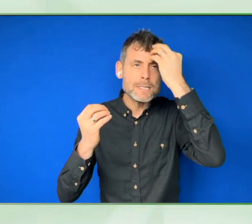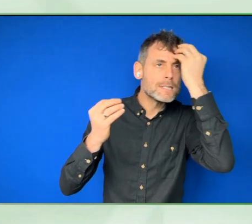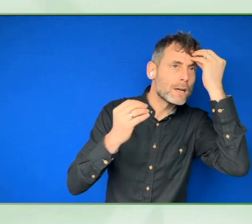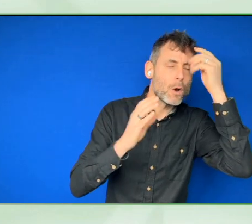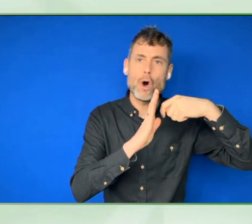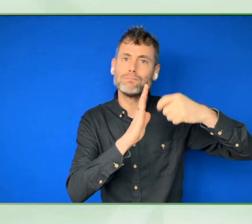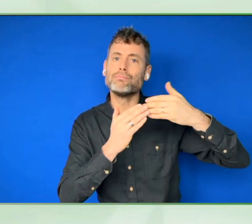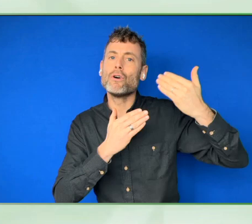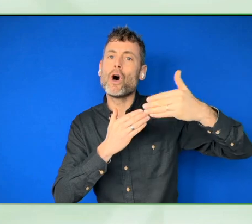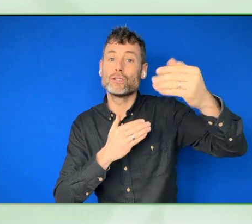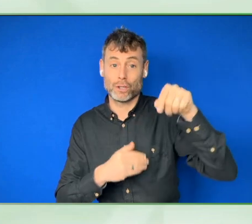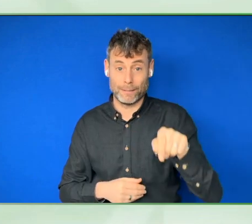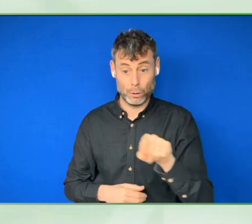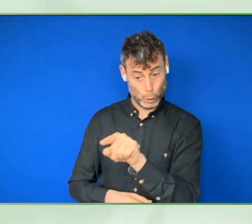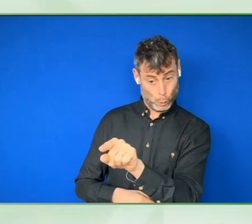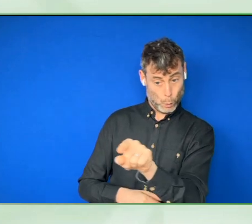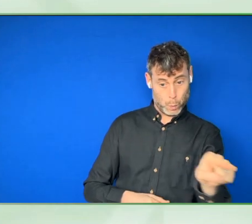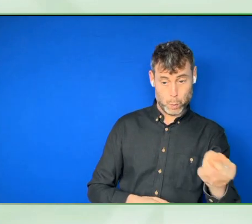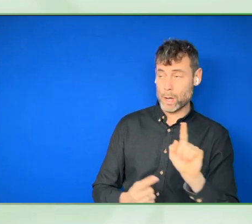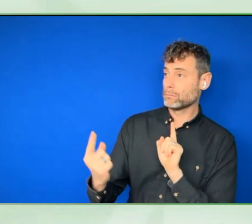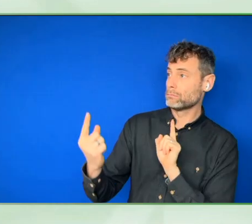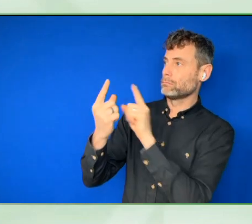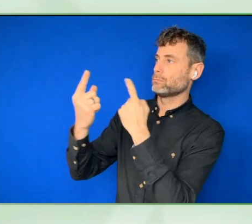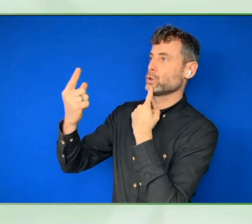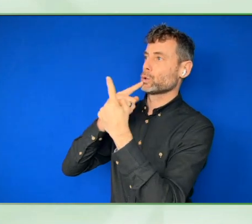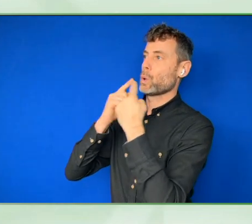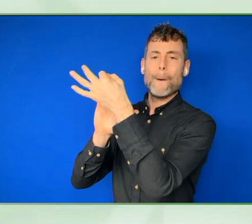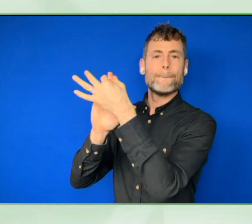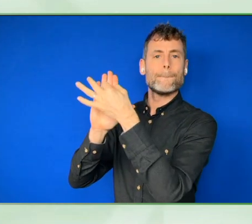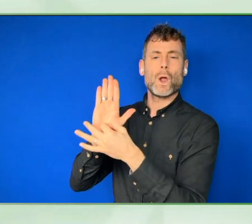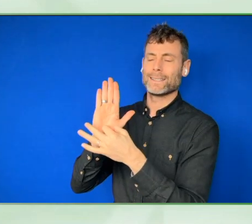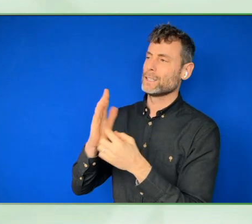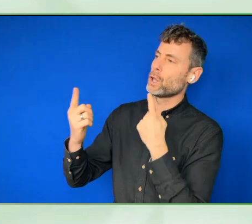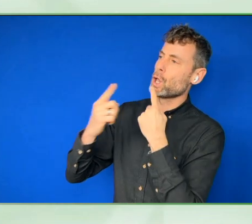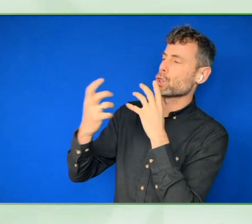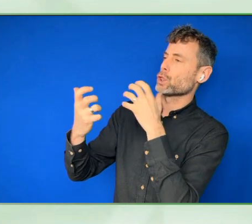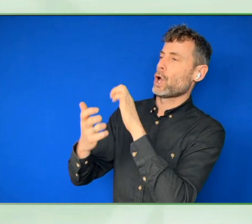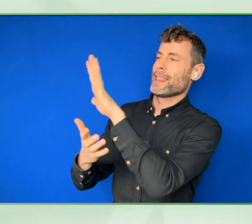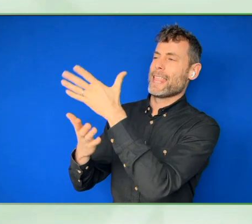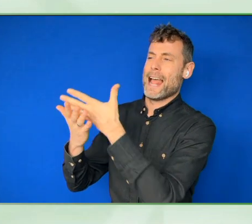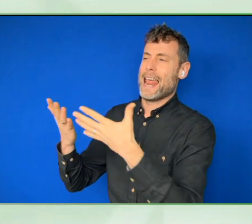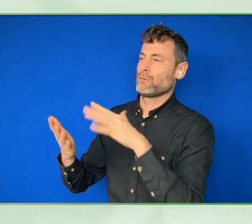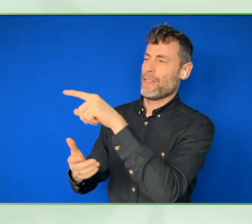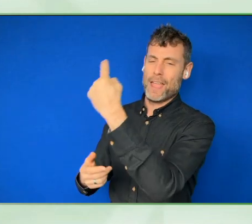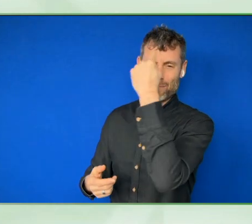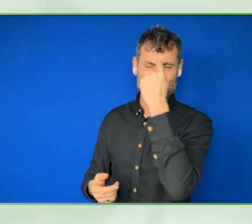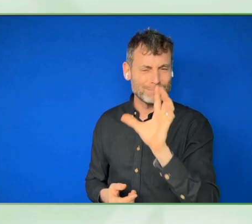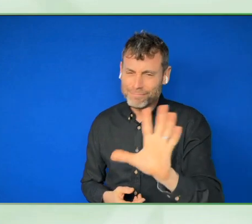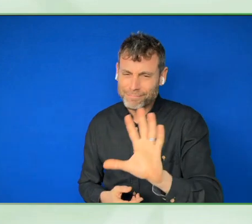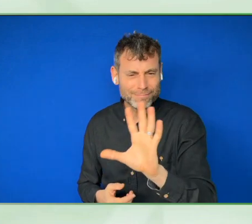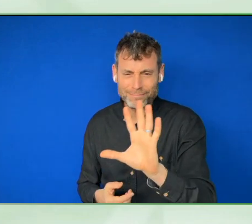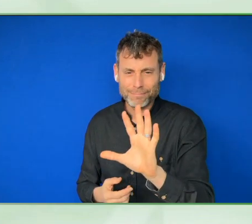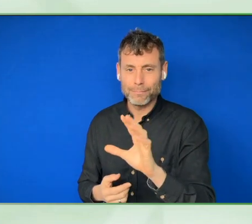makers, don't talk in their language, according to their mind. When you talk to kids at home